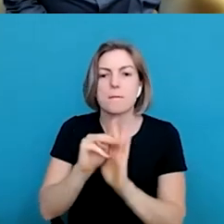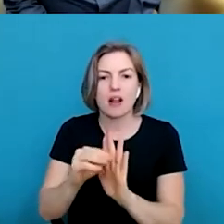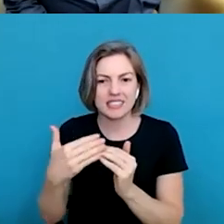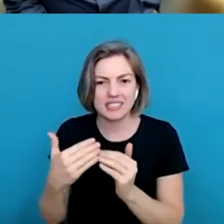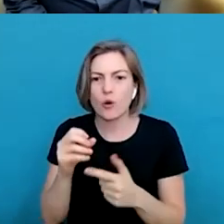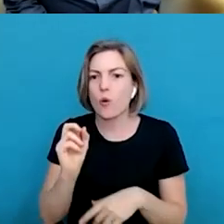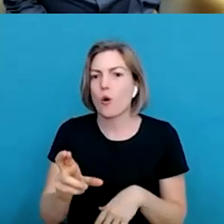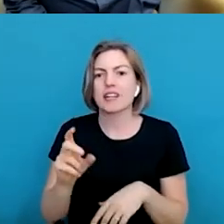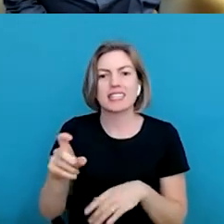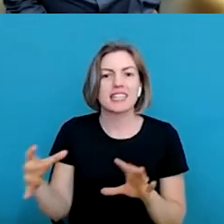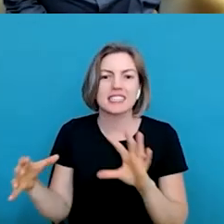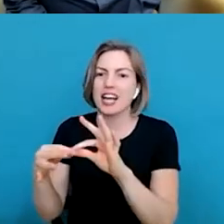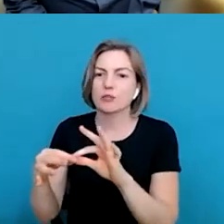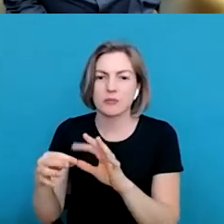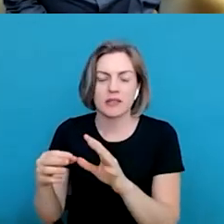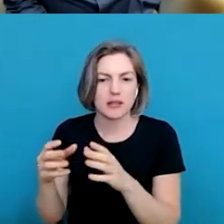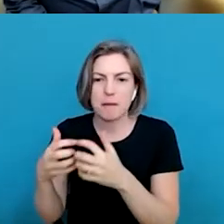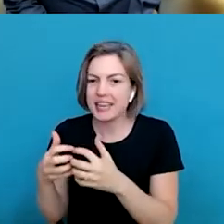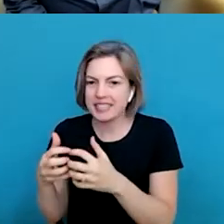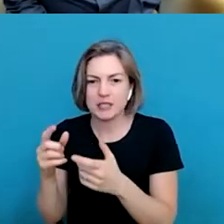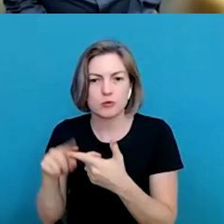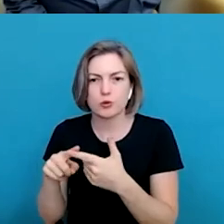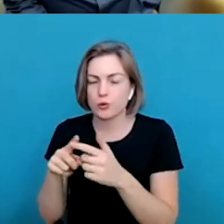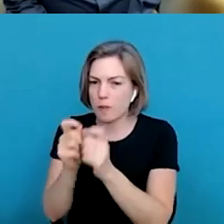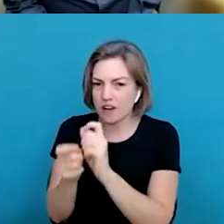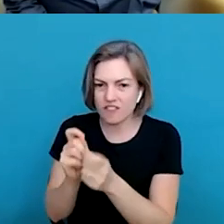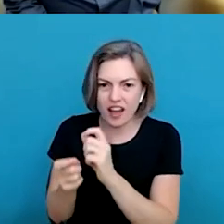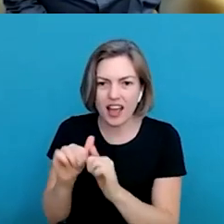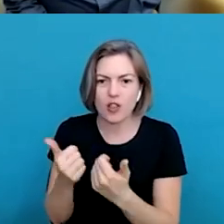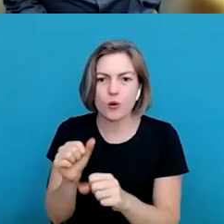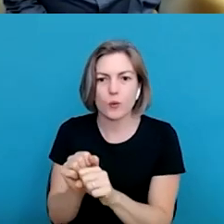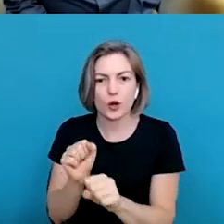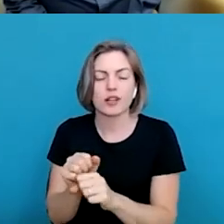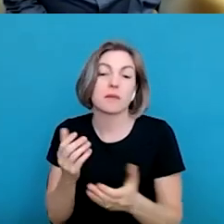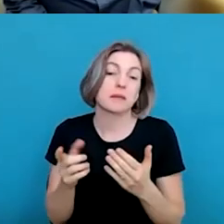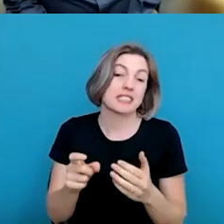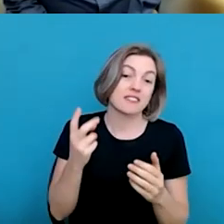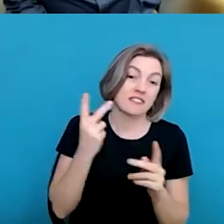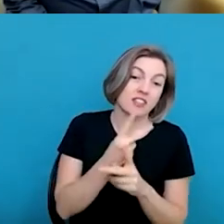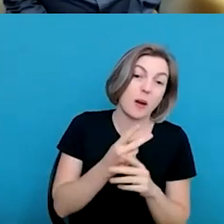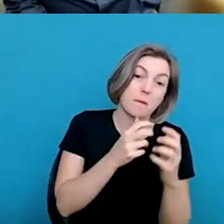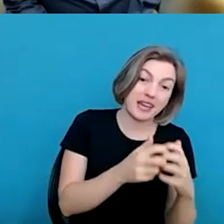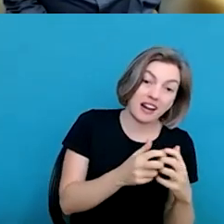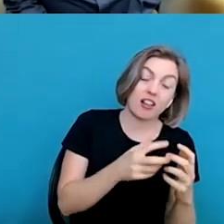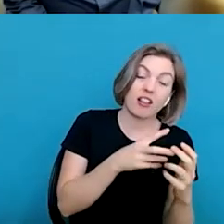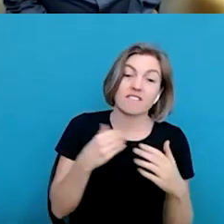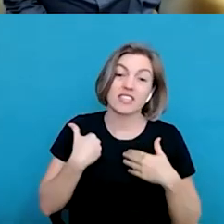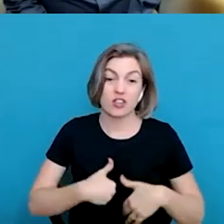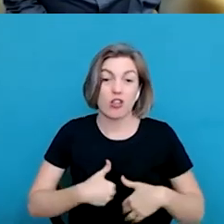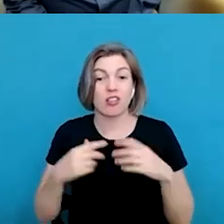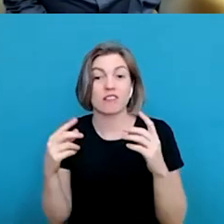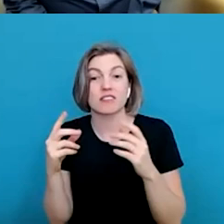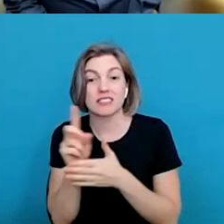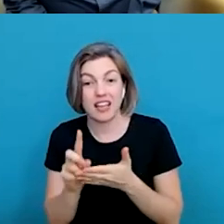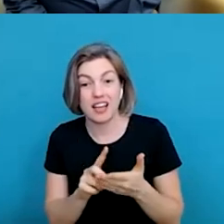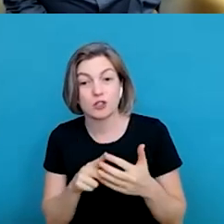attachment mechanisms in order for us to modify how they work. We may need to think about both mechanical and physical design that can meet specific needs,